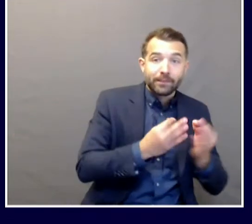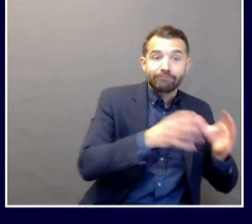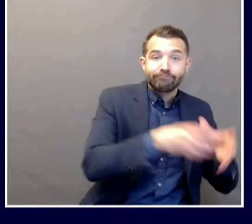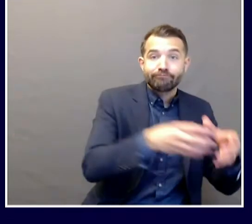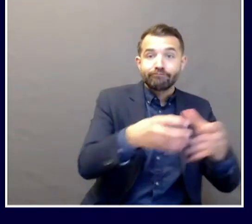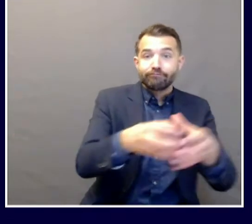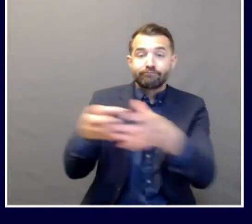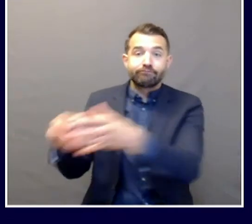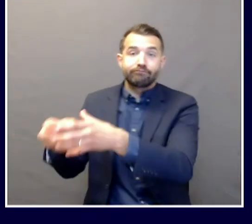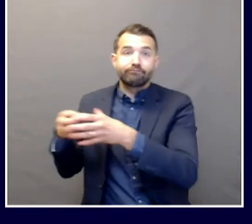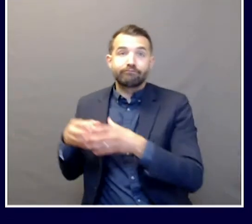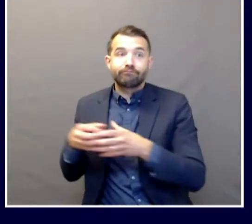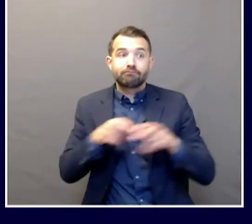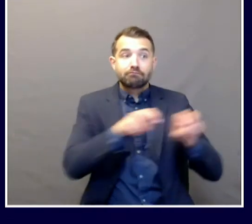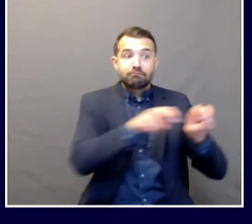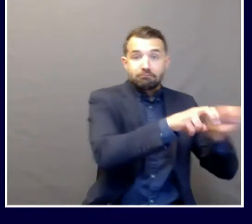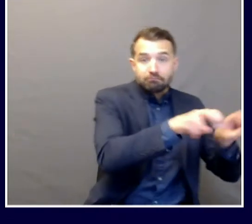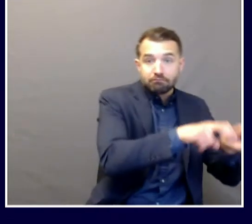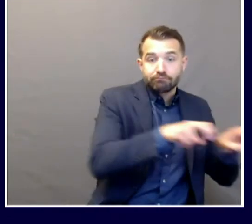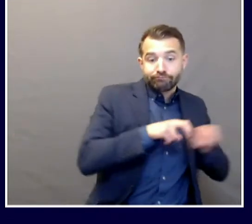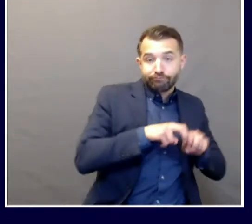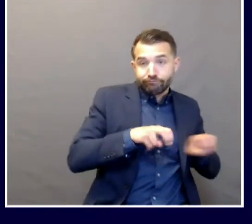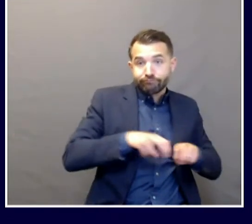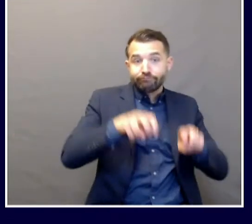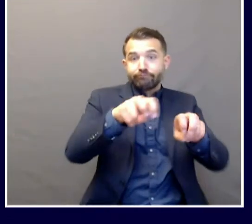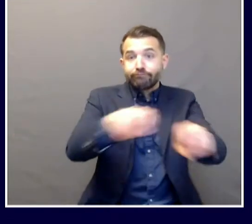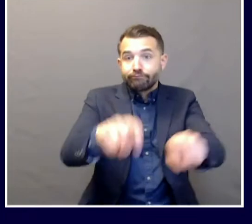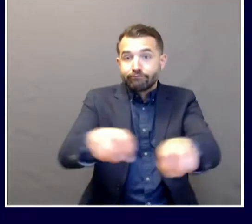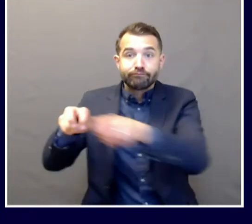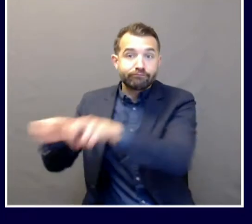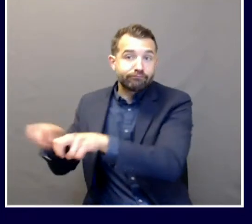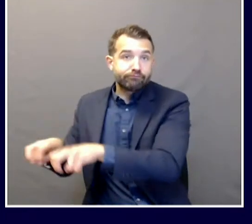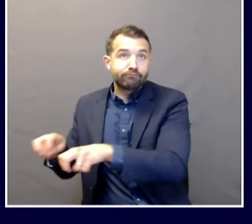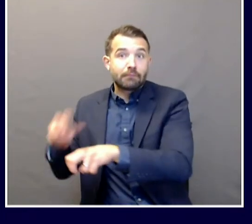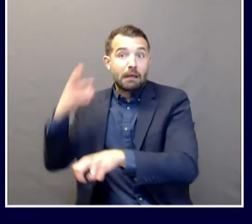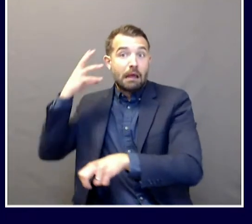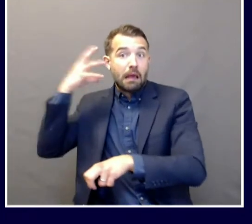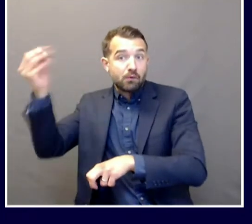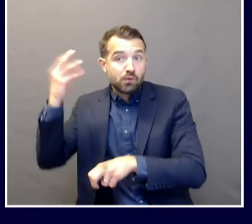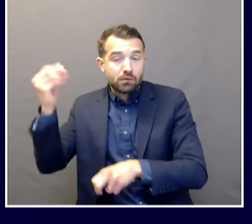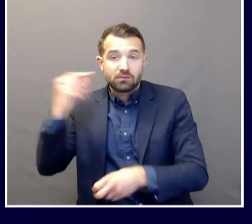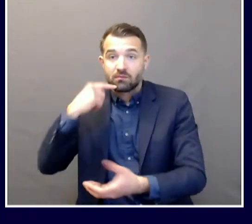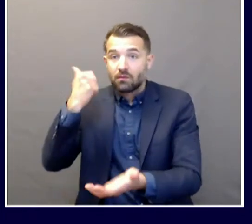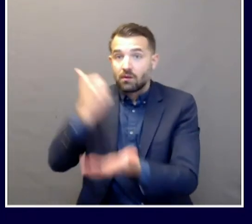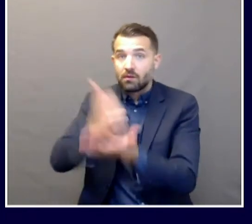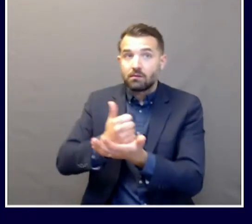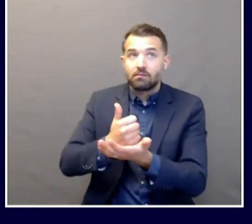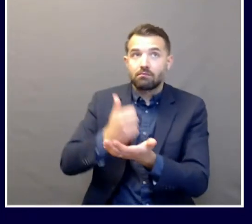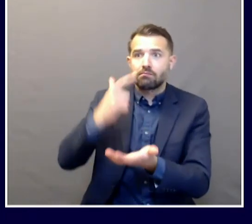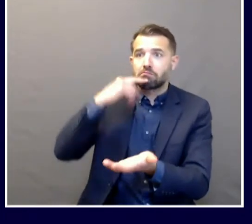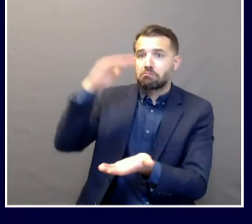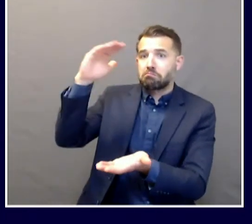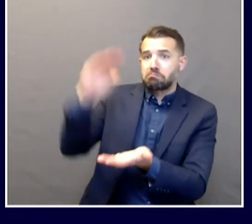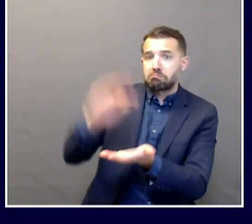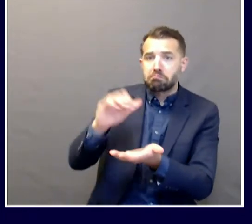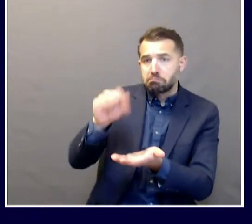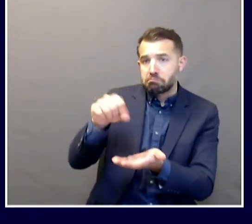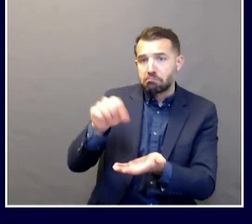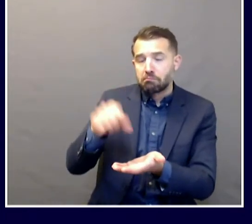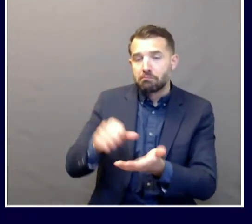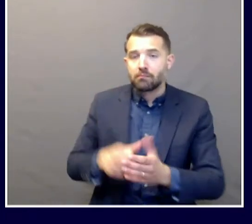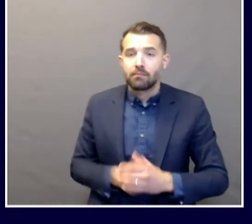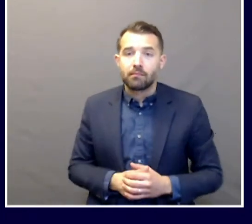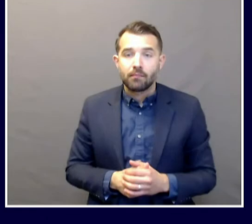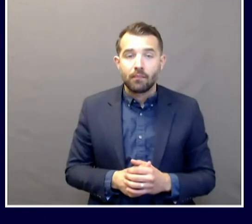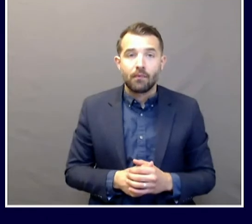the event as well as to keep the risk low. So my recommendation, or the recommendation that we are working on putting out